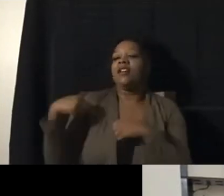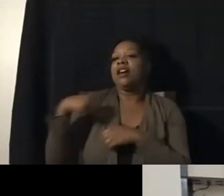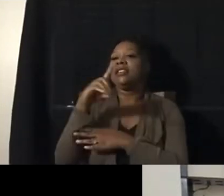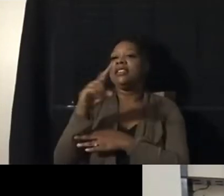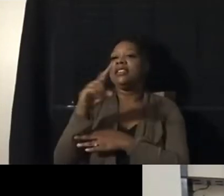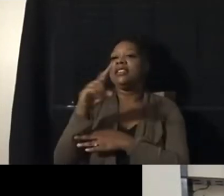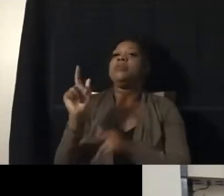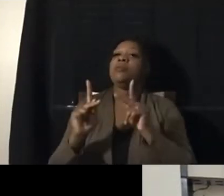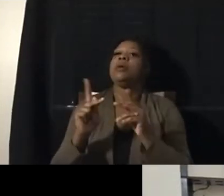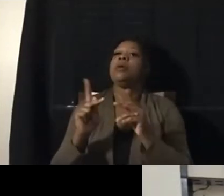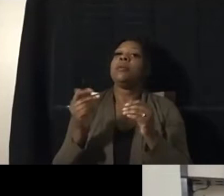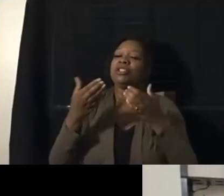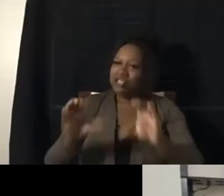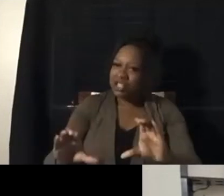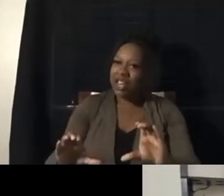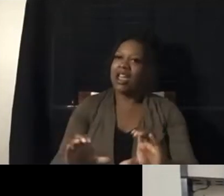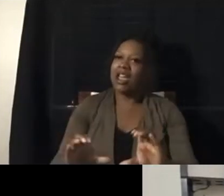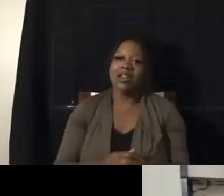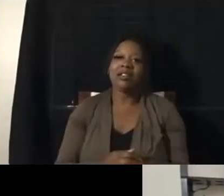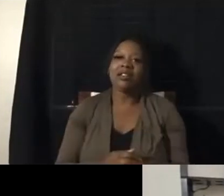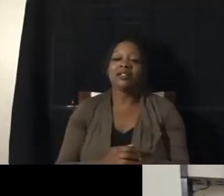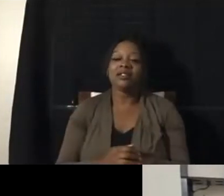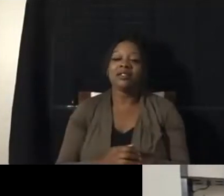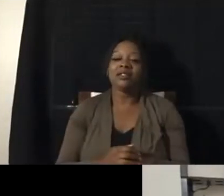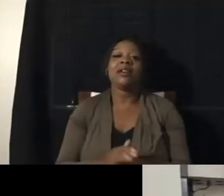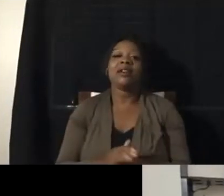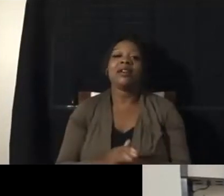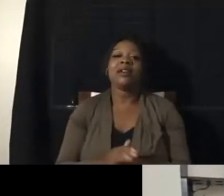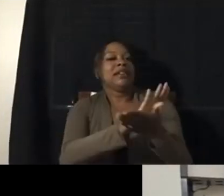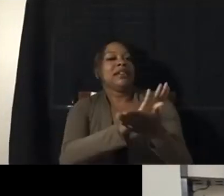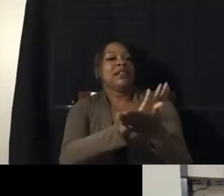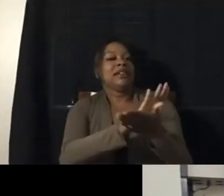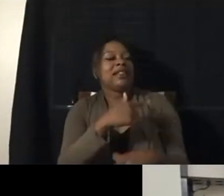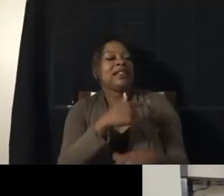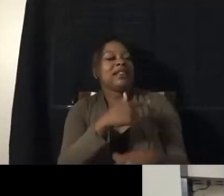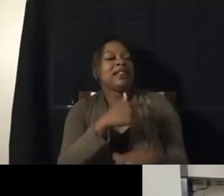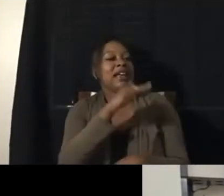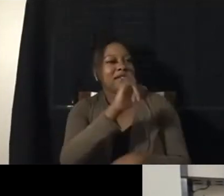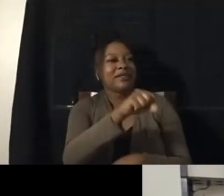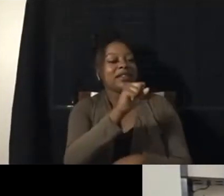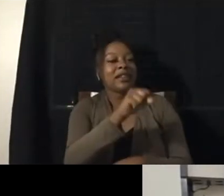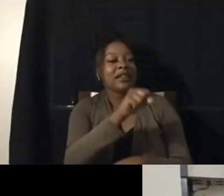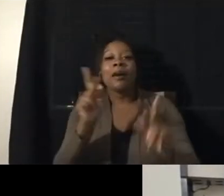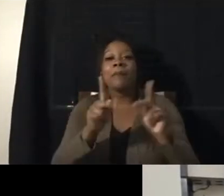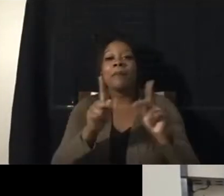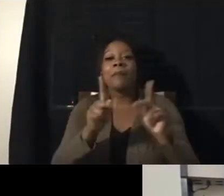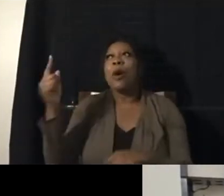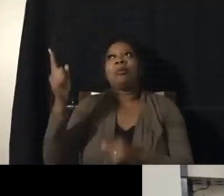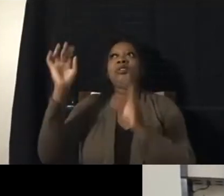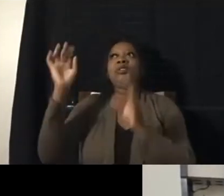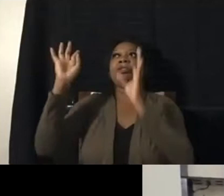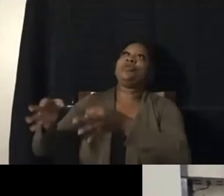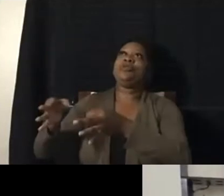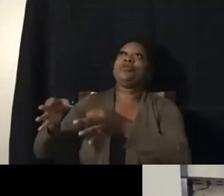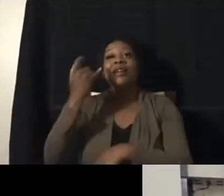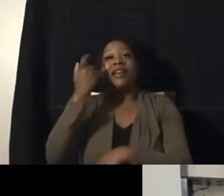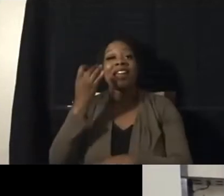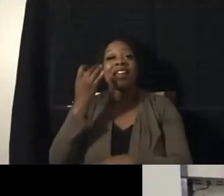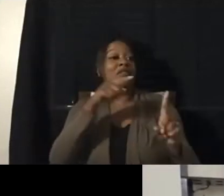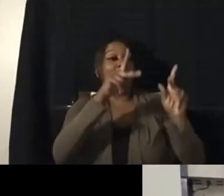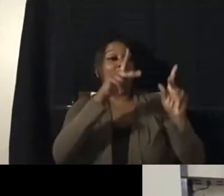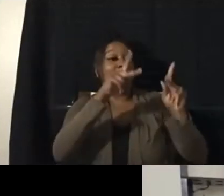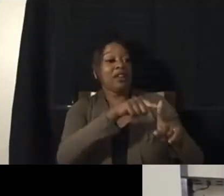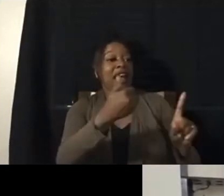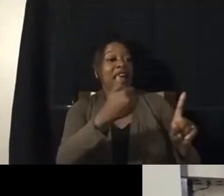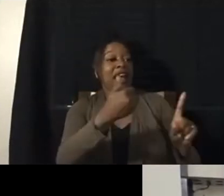people. Nice. I love that. Yeah, people always assume that if you have a character that has a disability, it has to be solely about